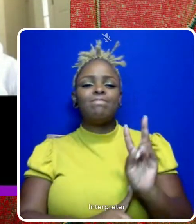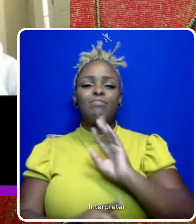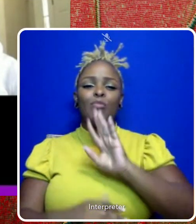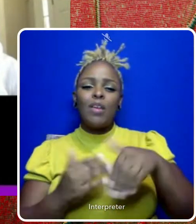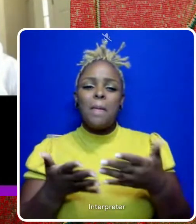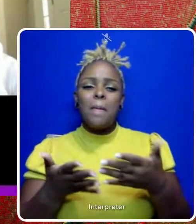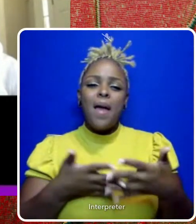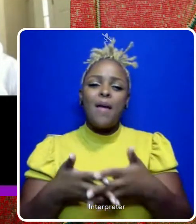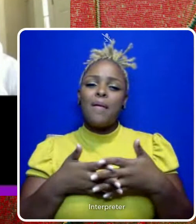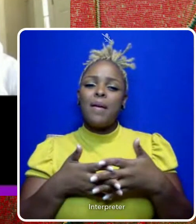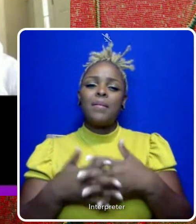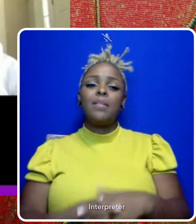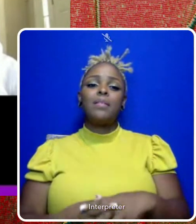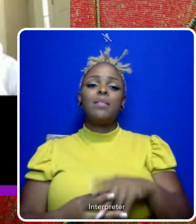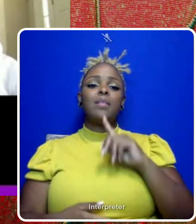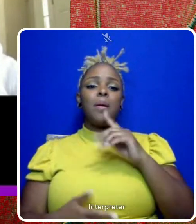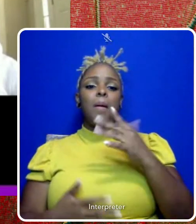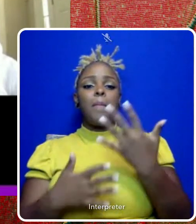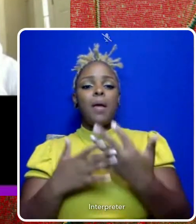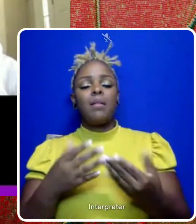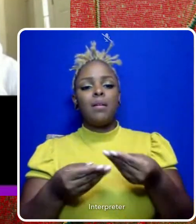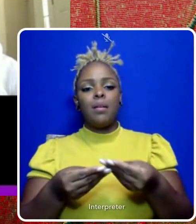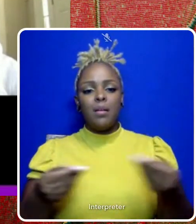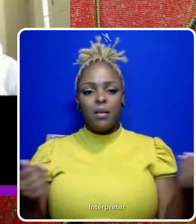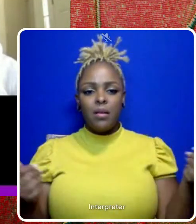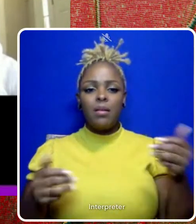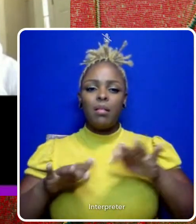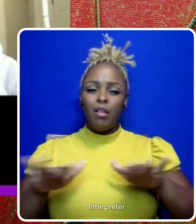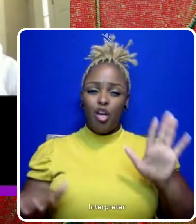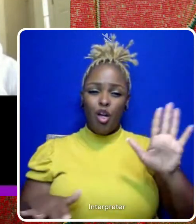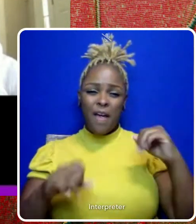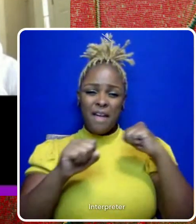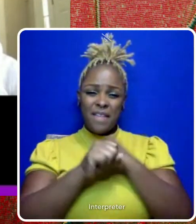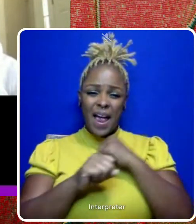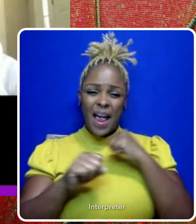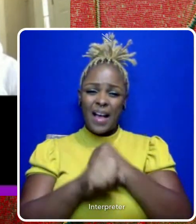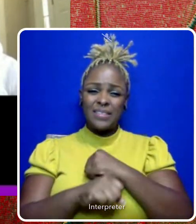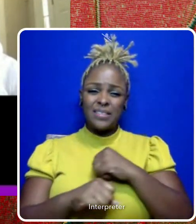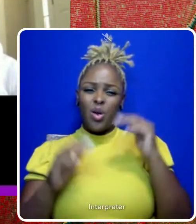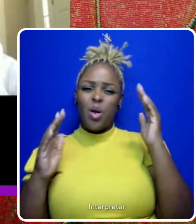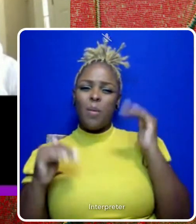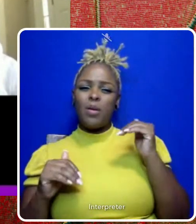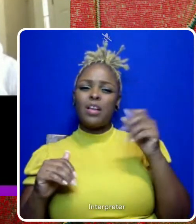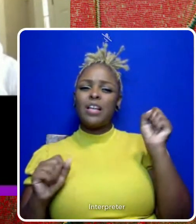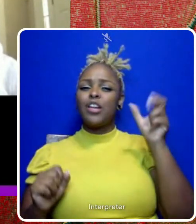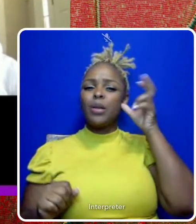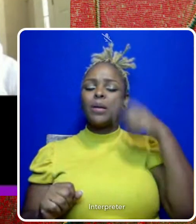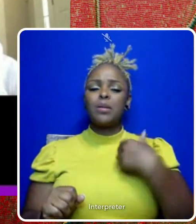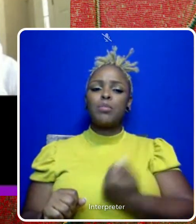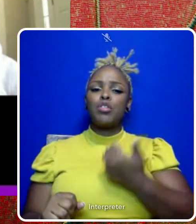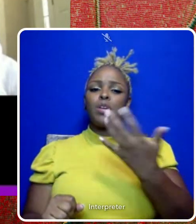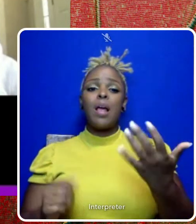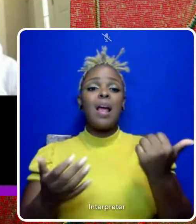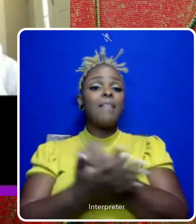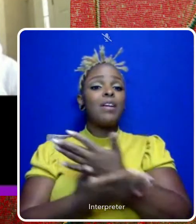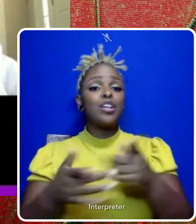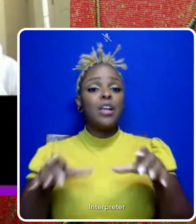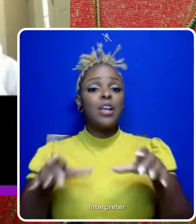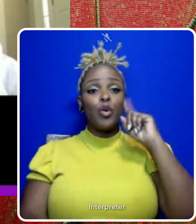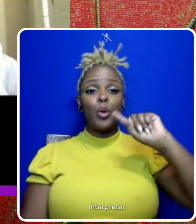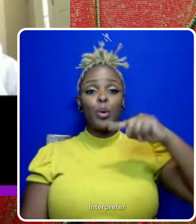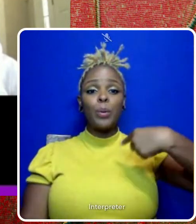interlace. Maybe now you can listen to this poem. Everything you've done for me is the closest thing to God I know. Will be